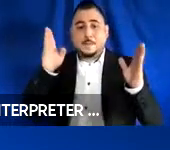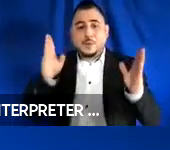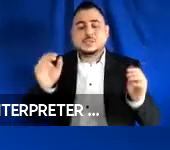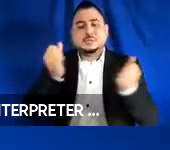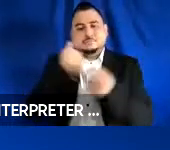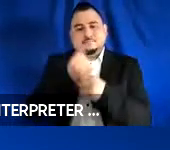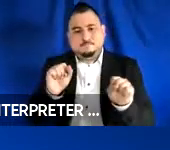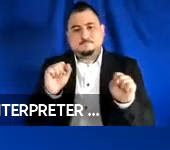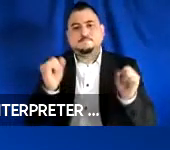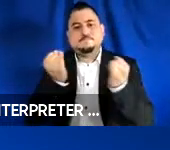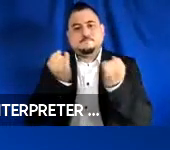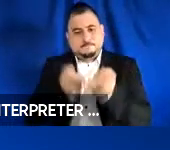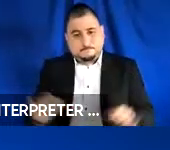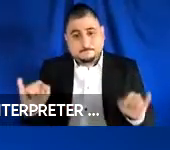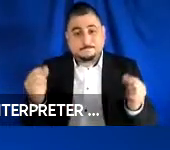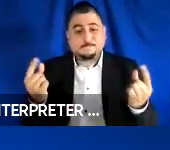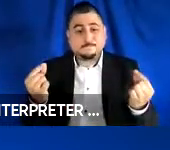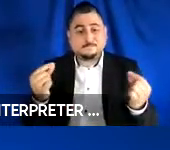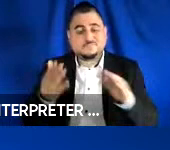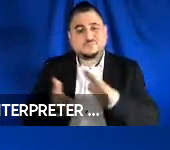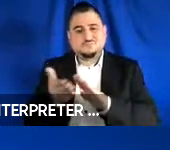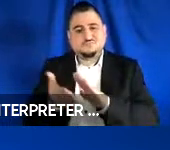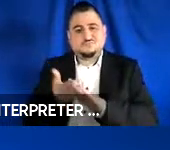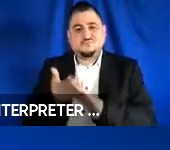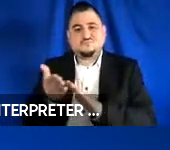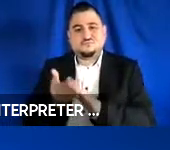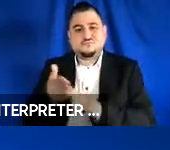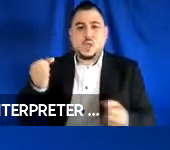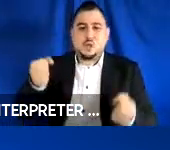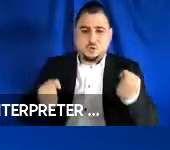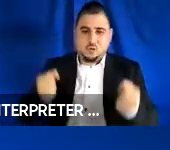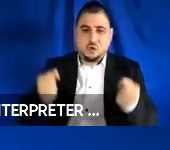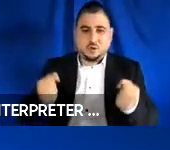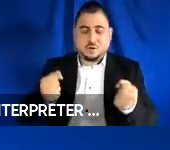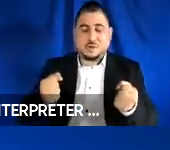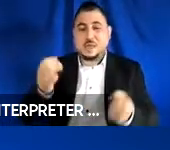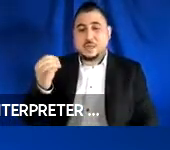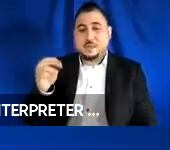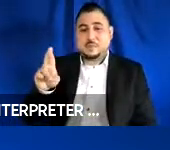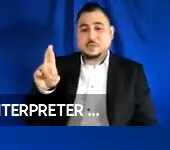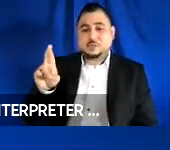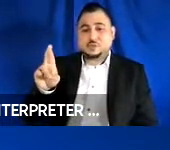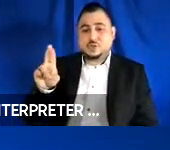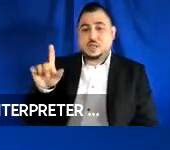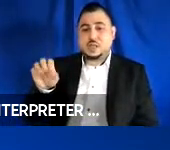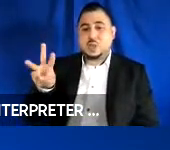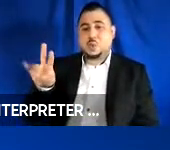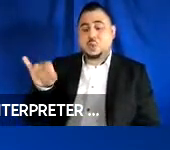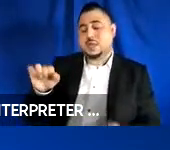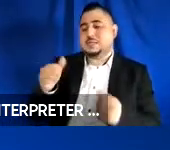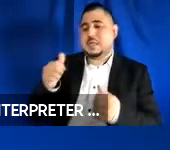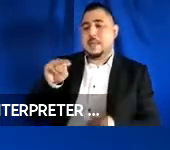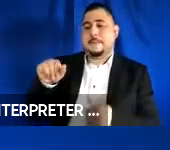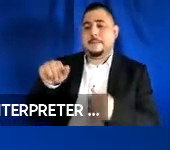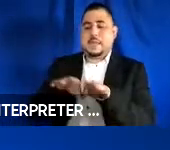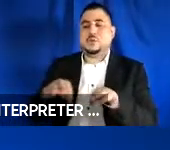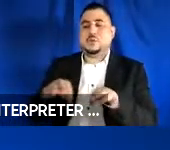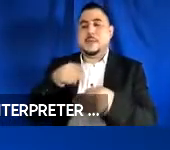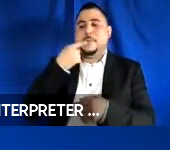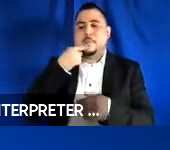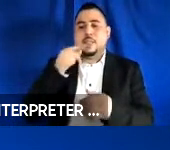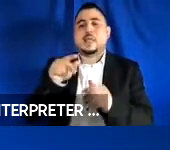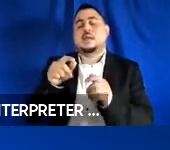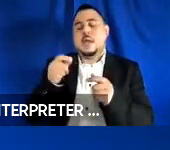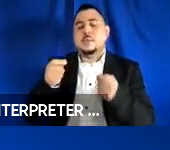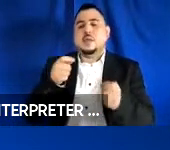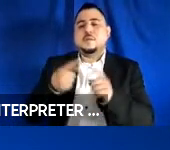safely and independently operate an automobile. Mr. Lewis holds a master's degree in public administration from Georgia